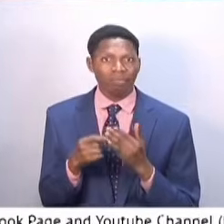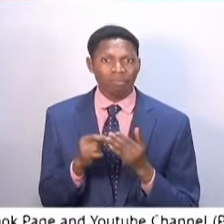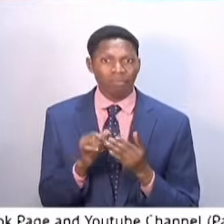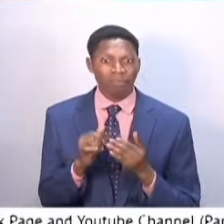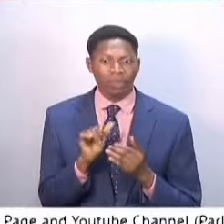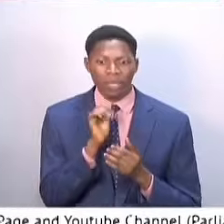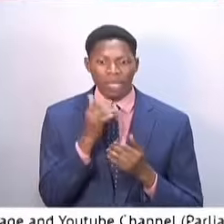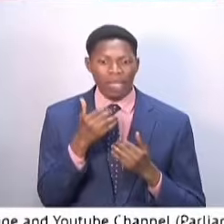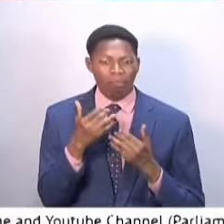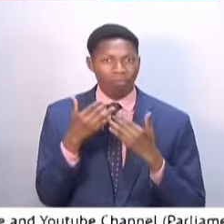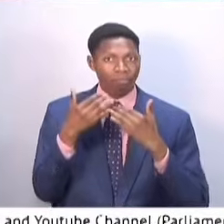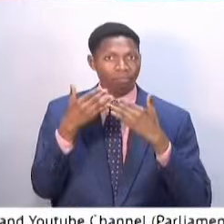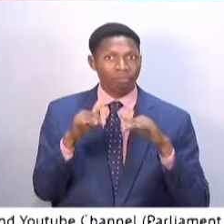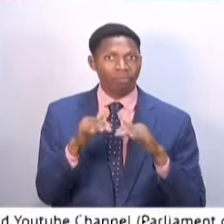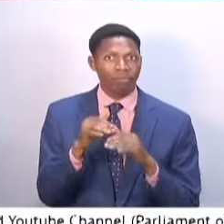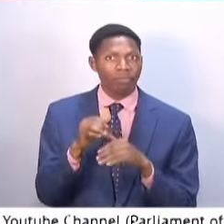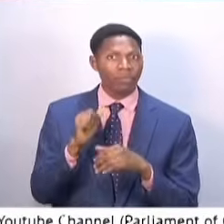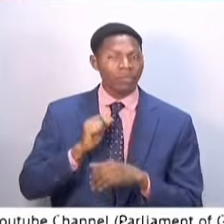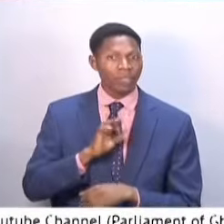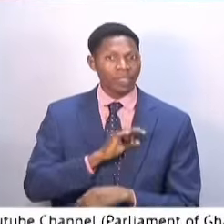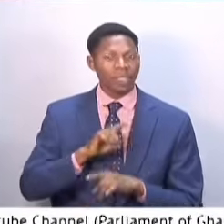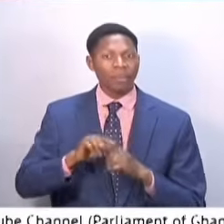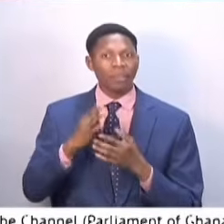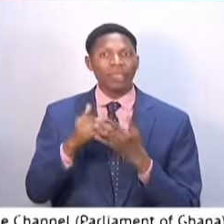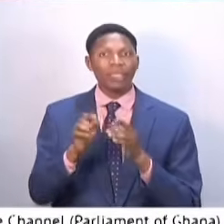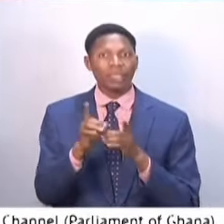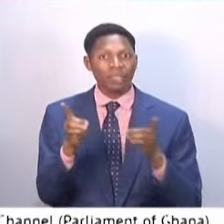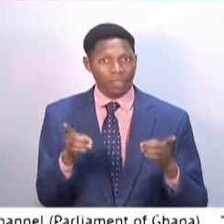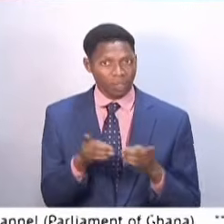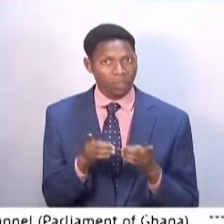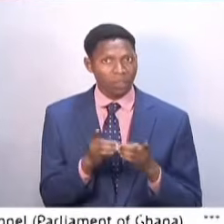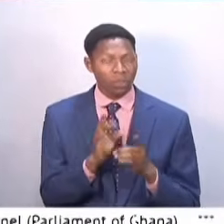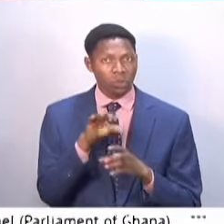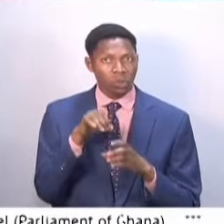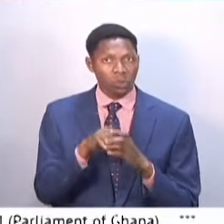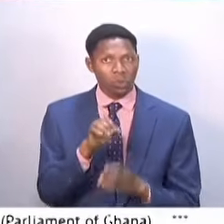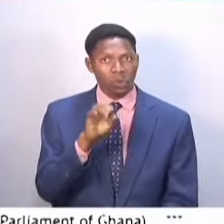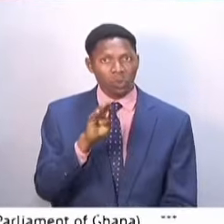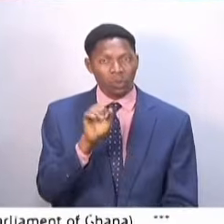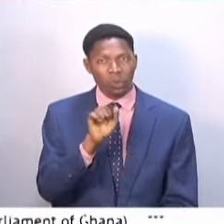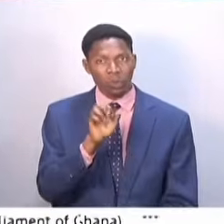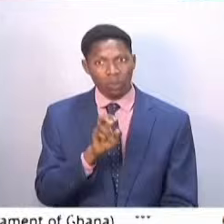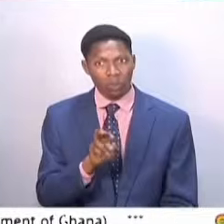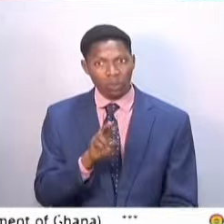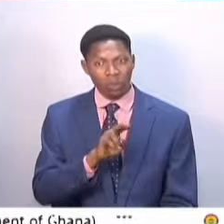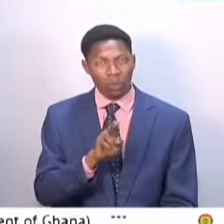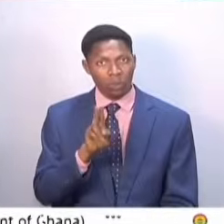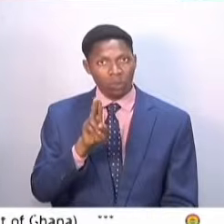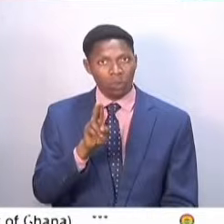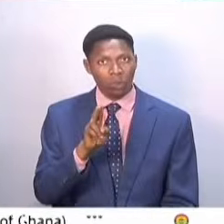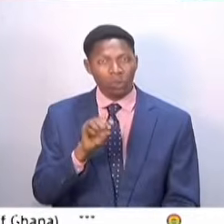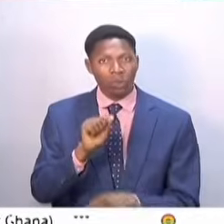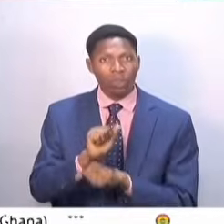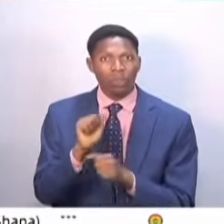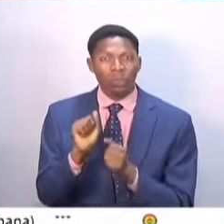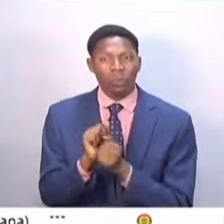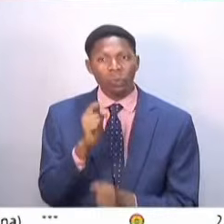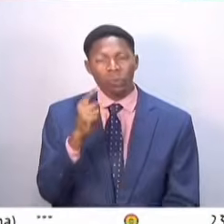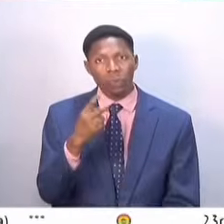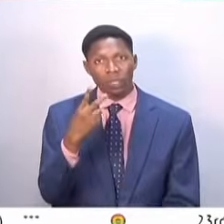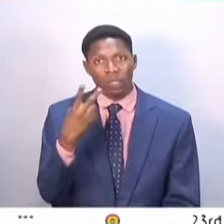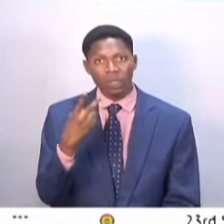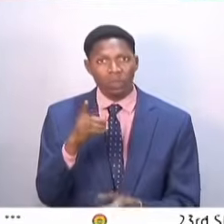adequate staffing, but many rural districts, including Garu, operate with only 1 or 2